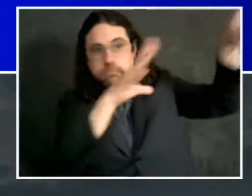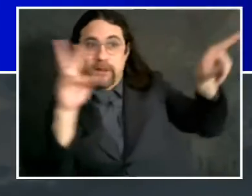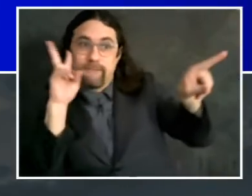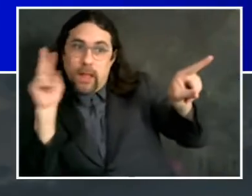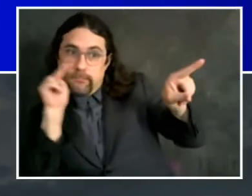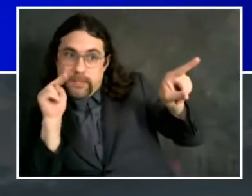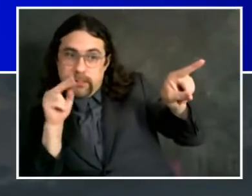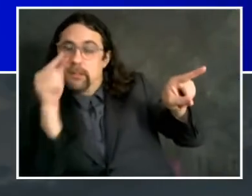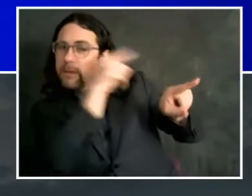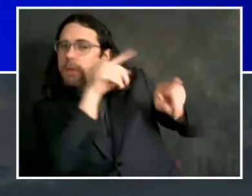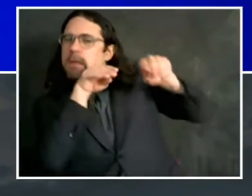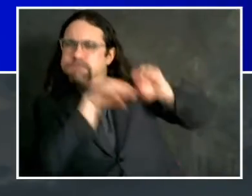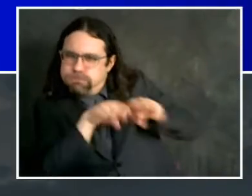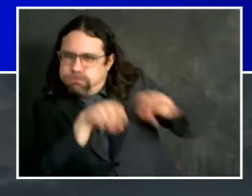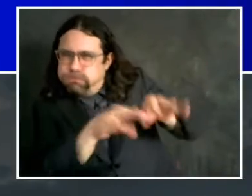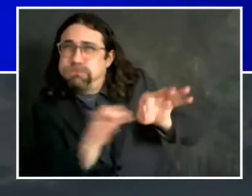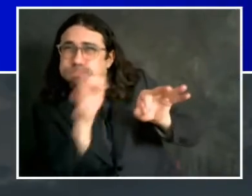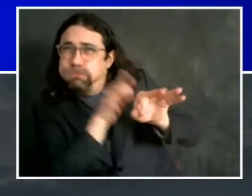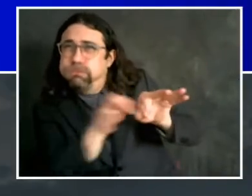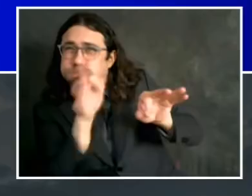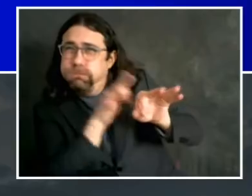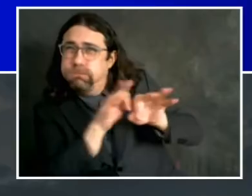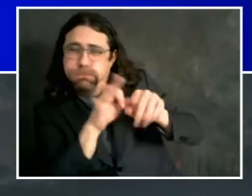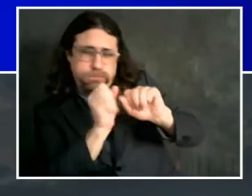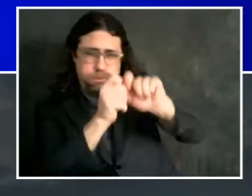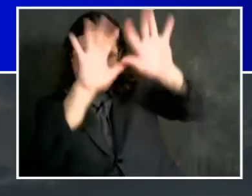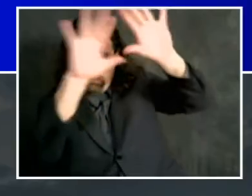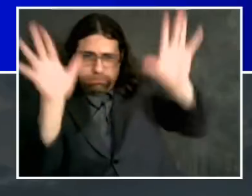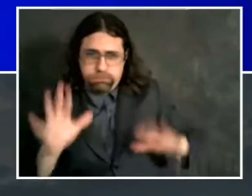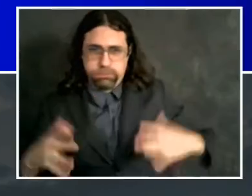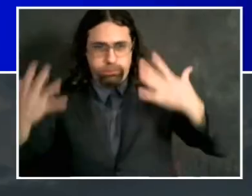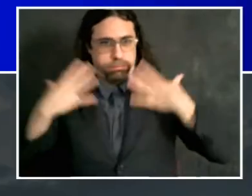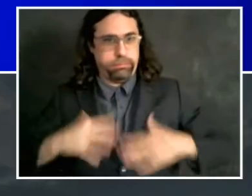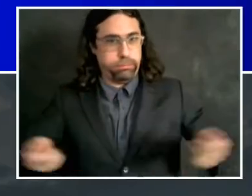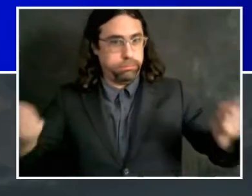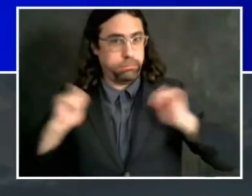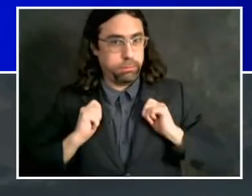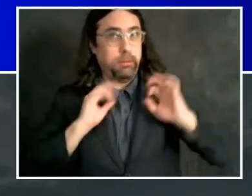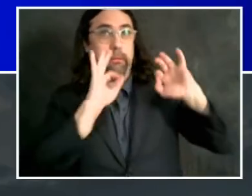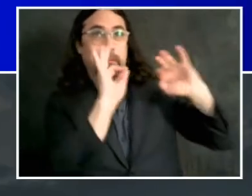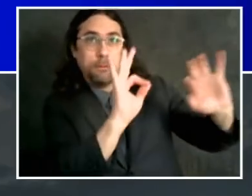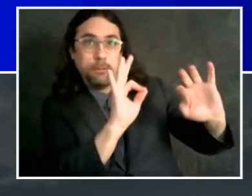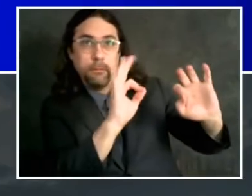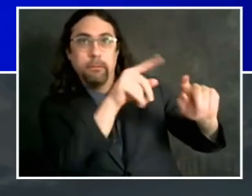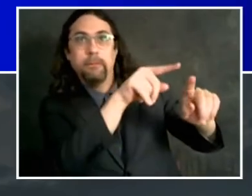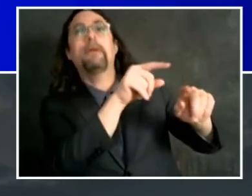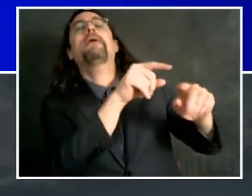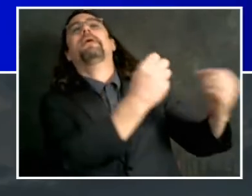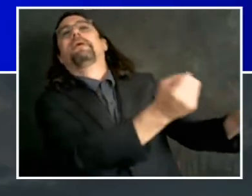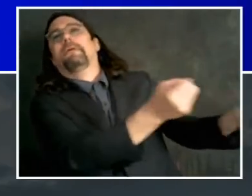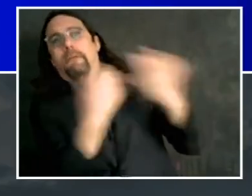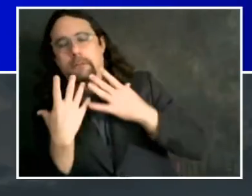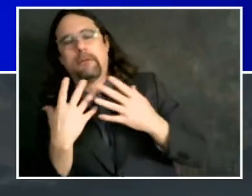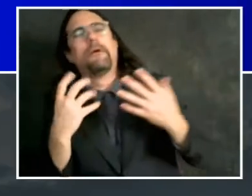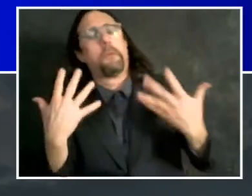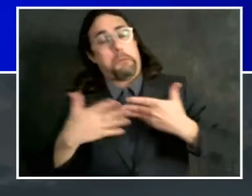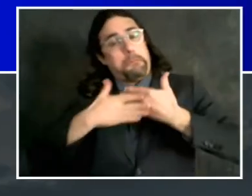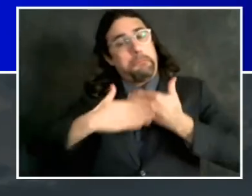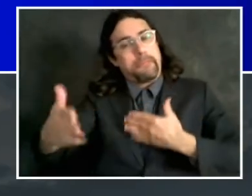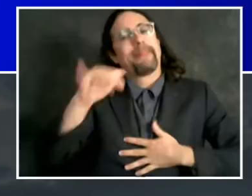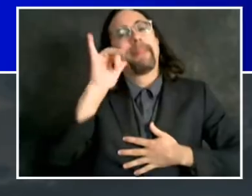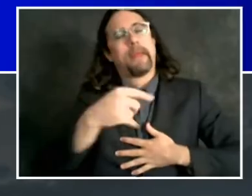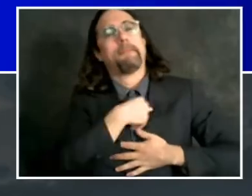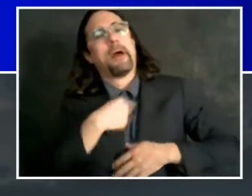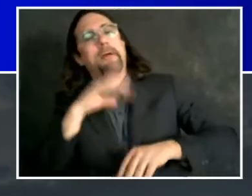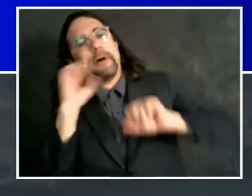similar protective garments. We've been measuring our supply in days. That's how tight it has been,